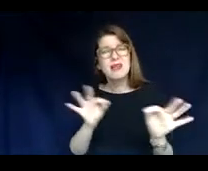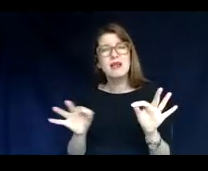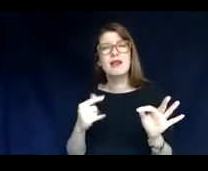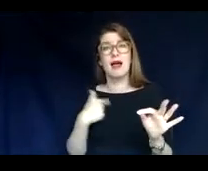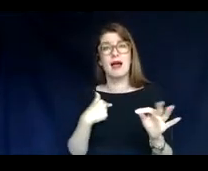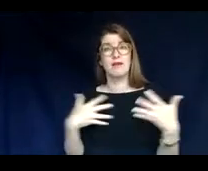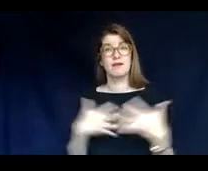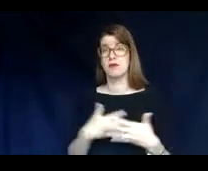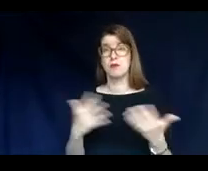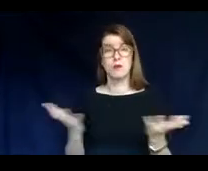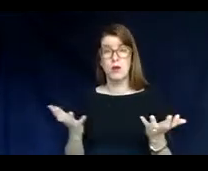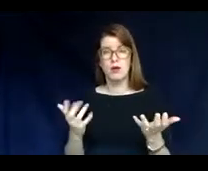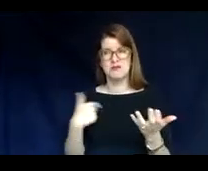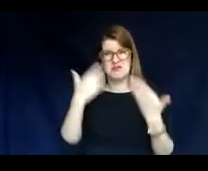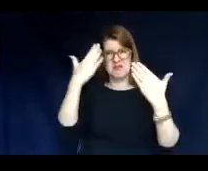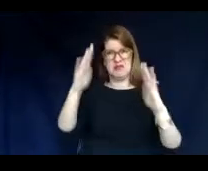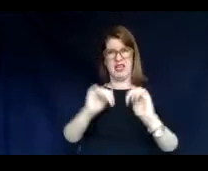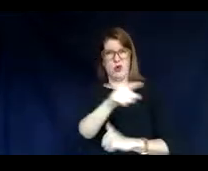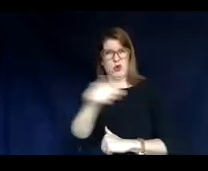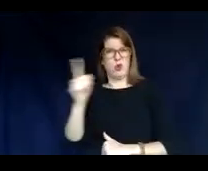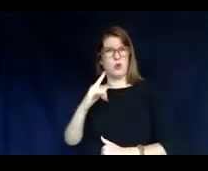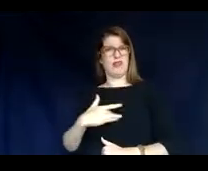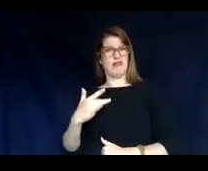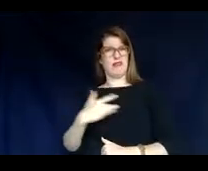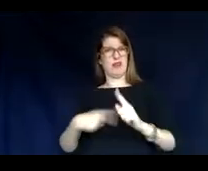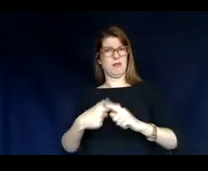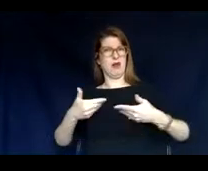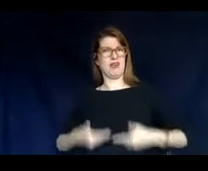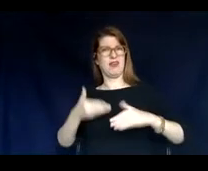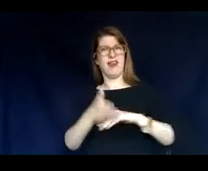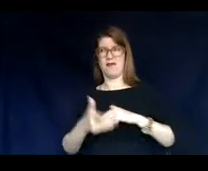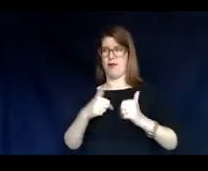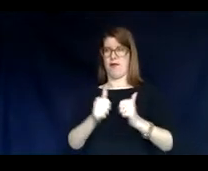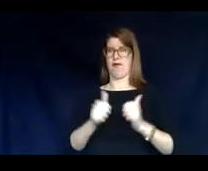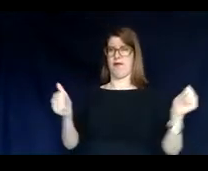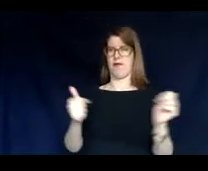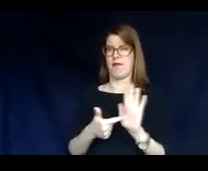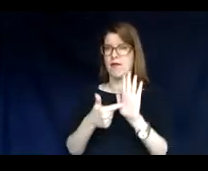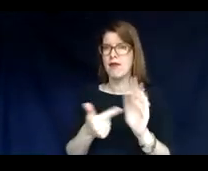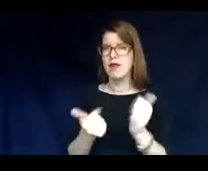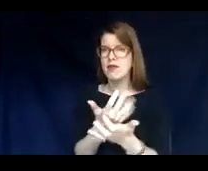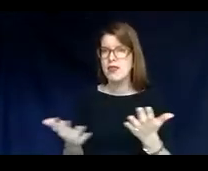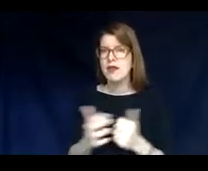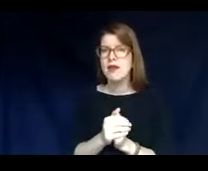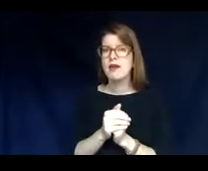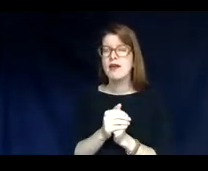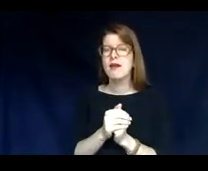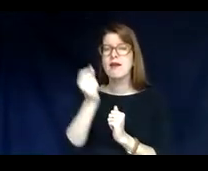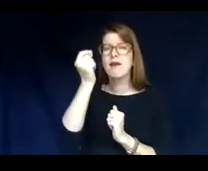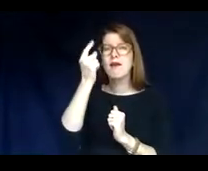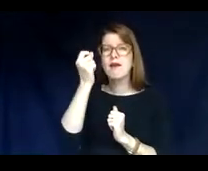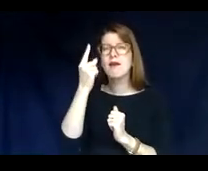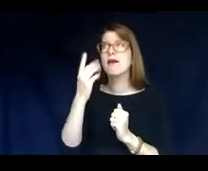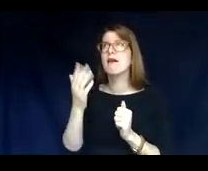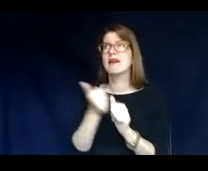a fear that I don't know how you're going to feel about me once you know all of me. You see,